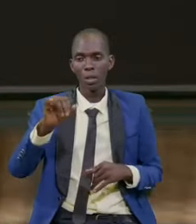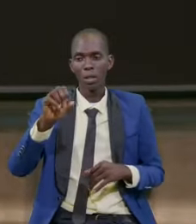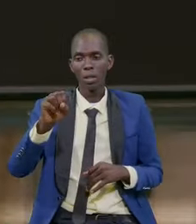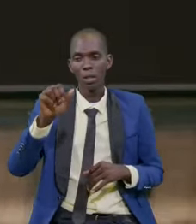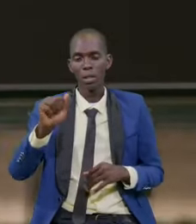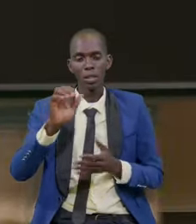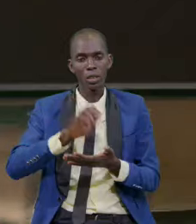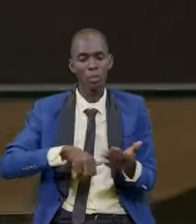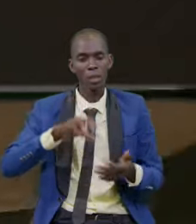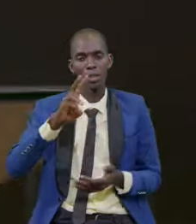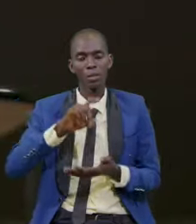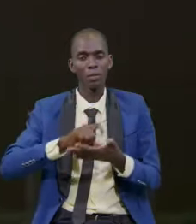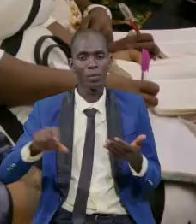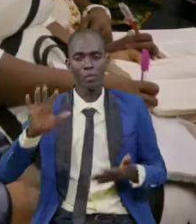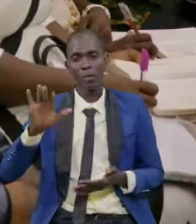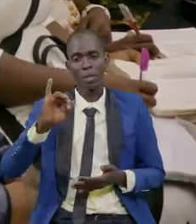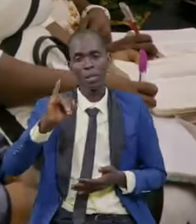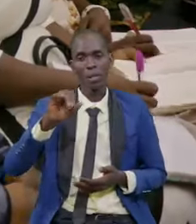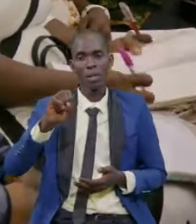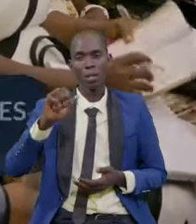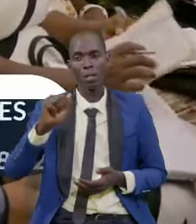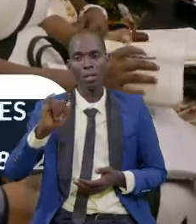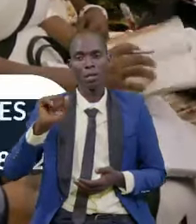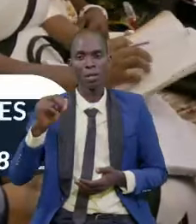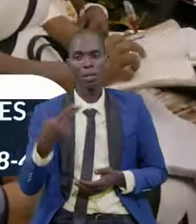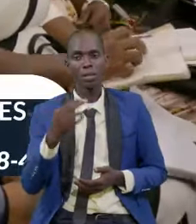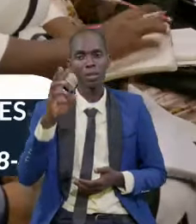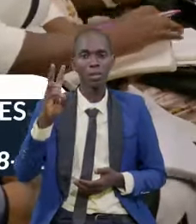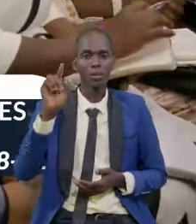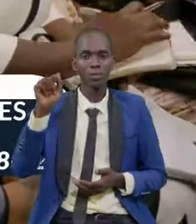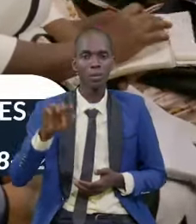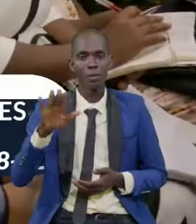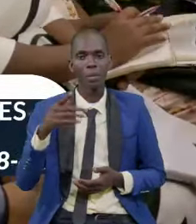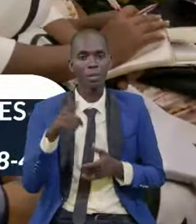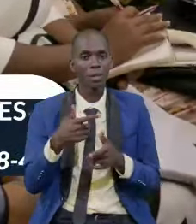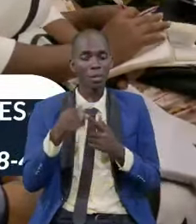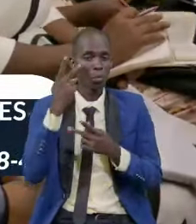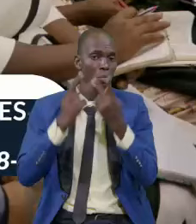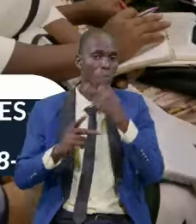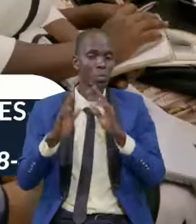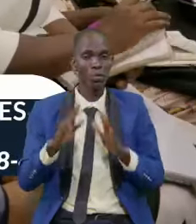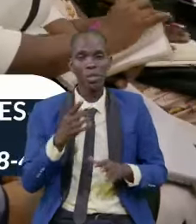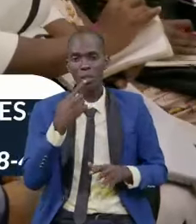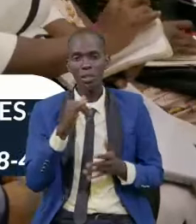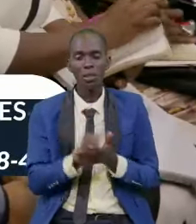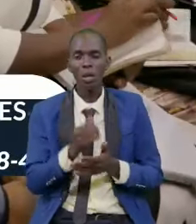6, I'm reading from verse 5. Here is the prophet saying, then said I, woe is